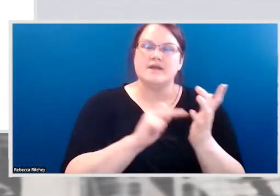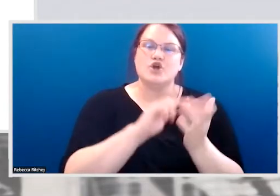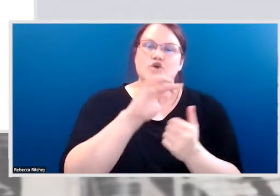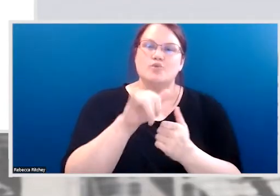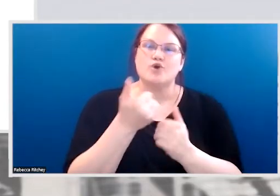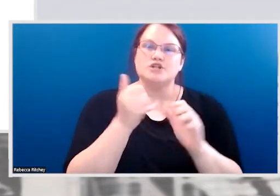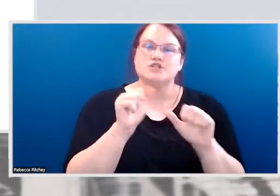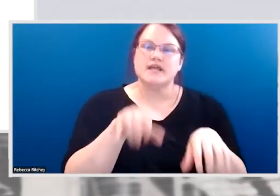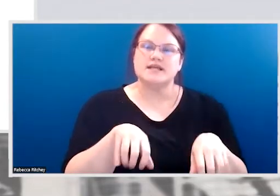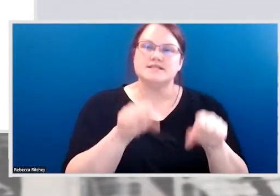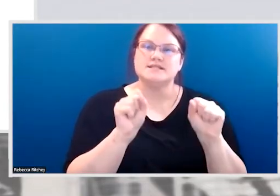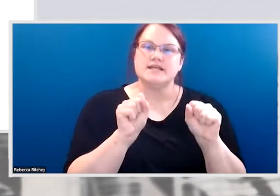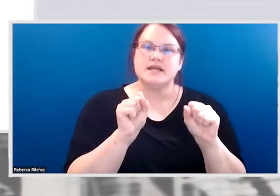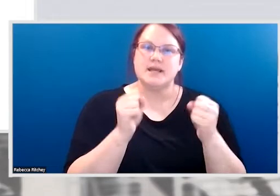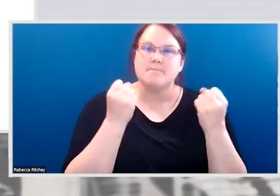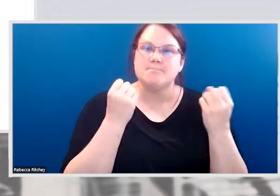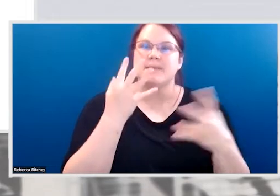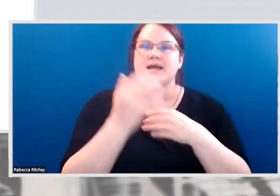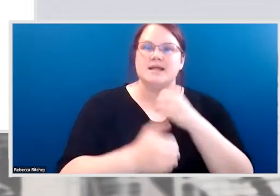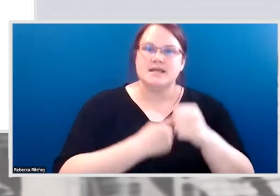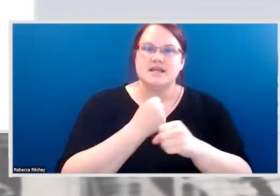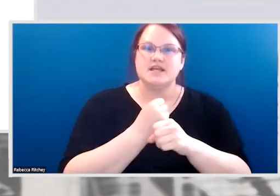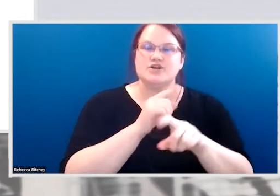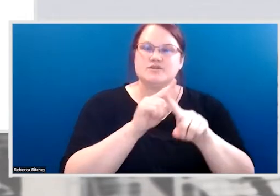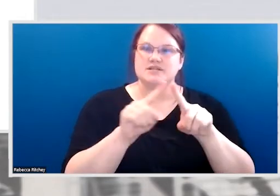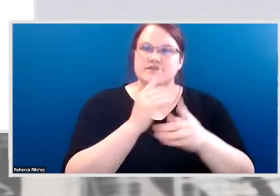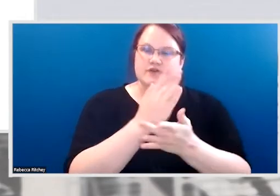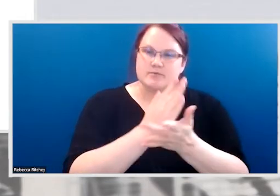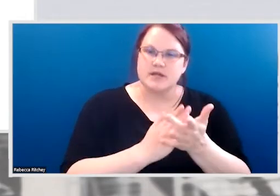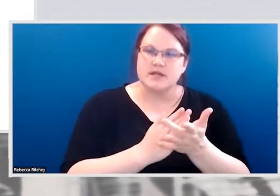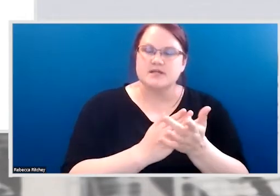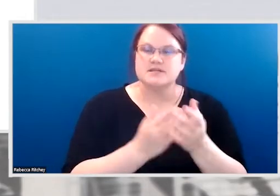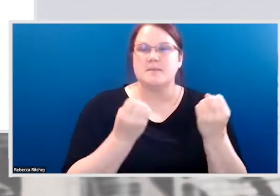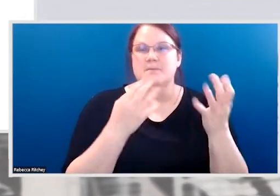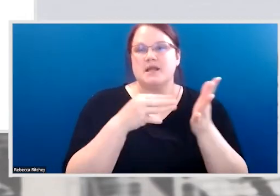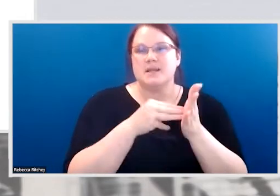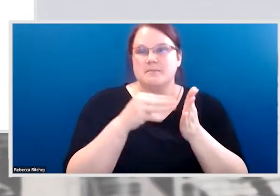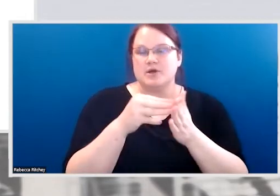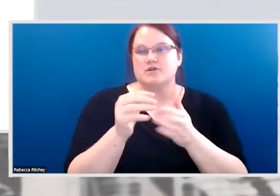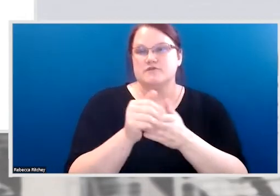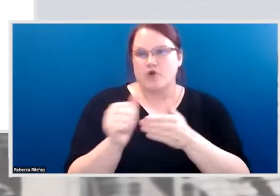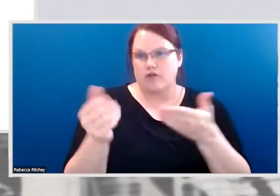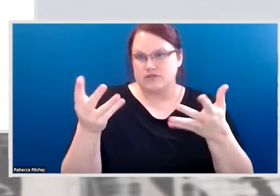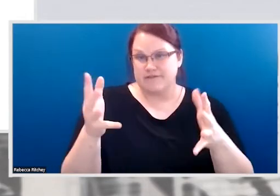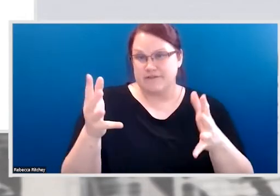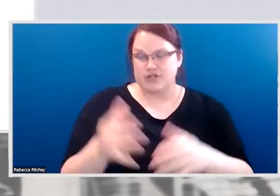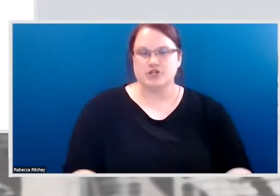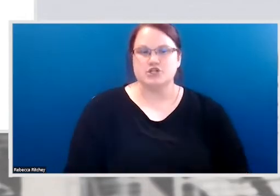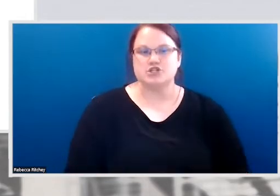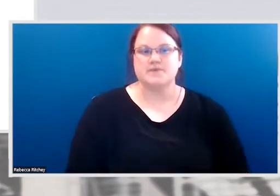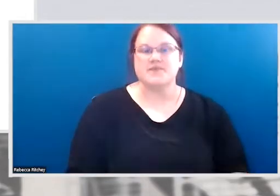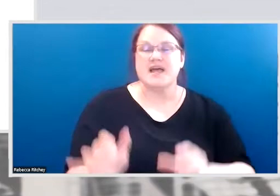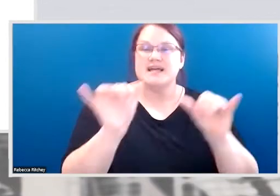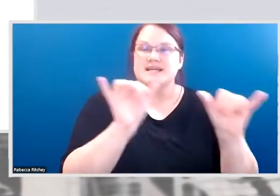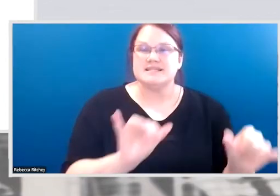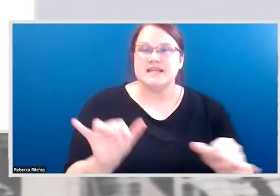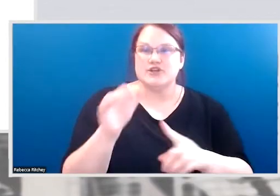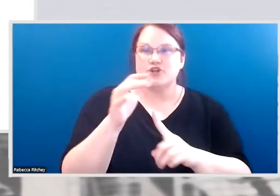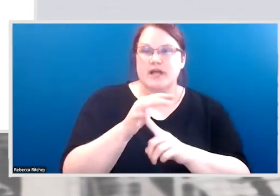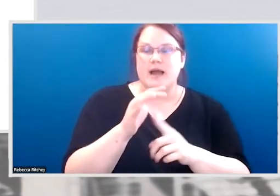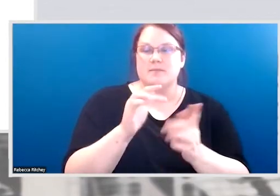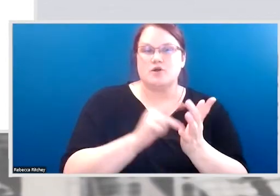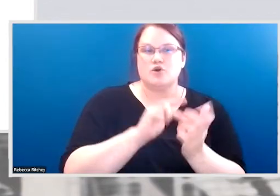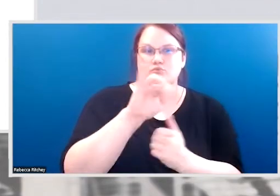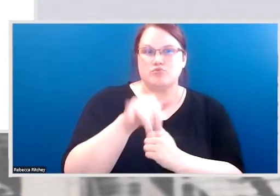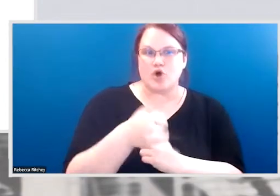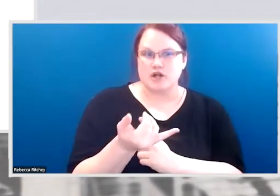take multiple years, multiple phases, many millions of dollars to complete. So for a standard capital project,